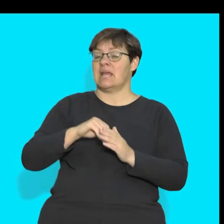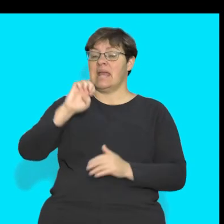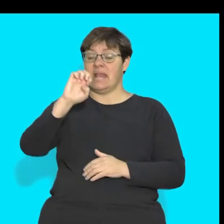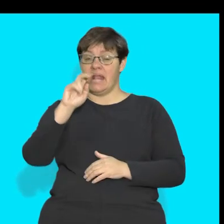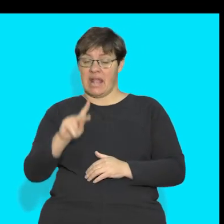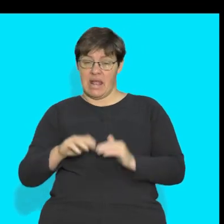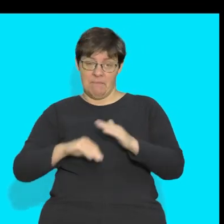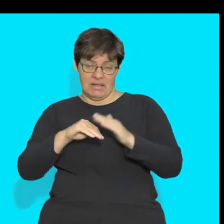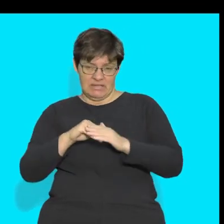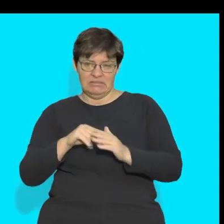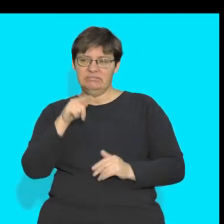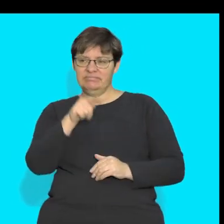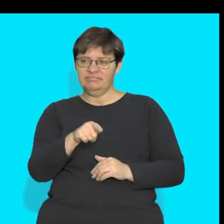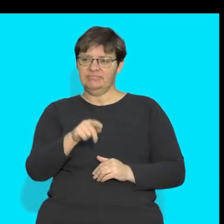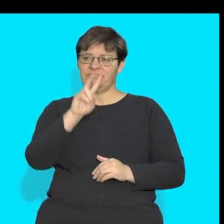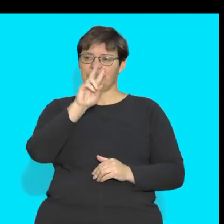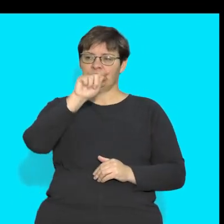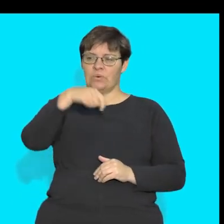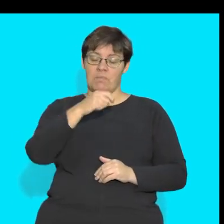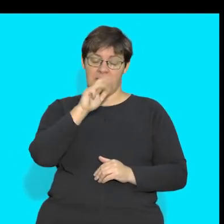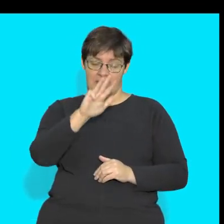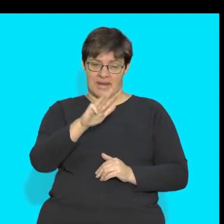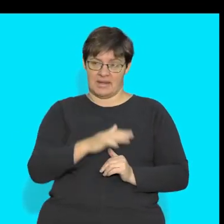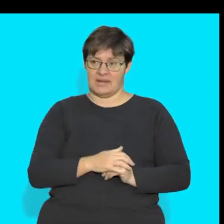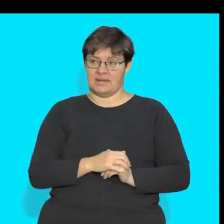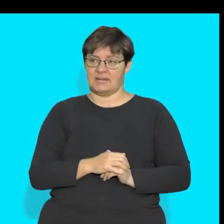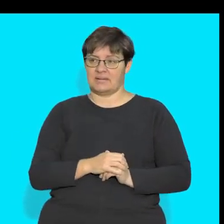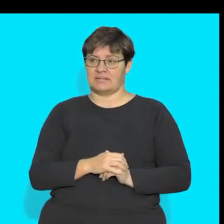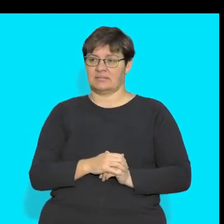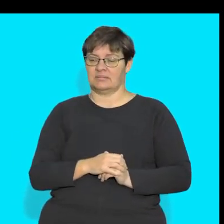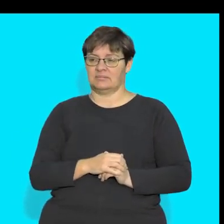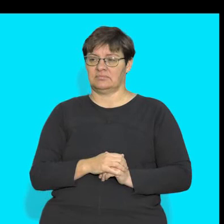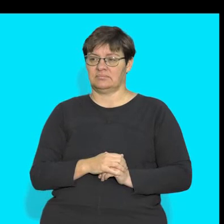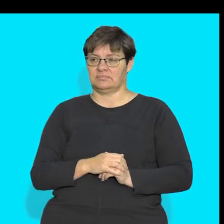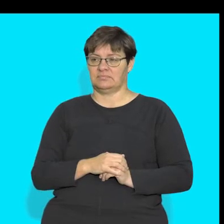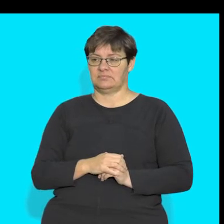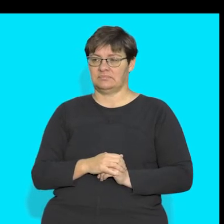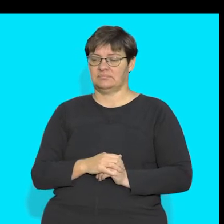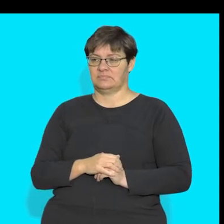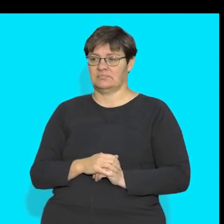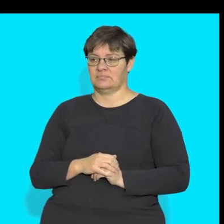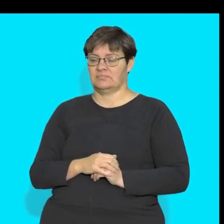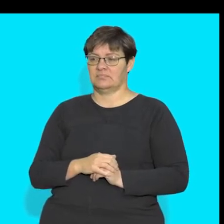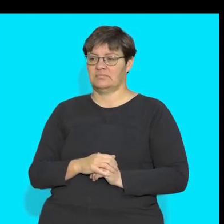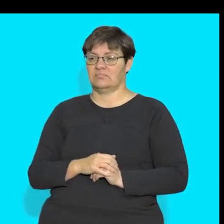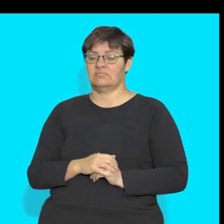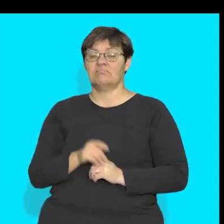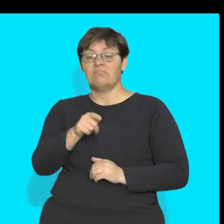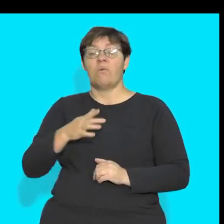maximum kinetic energy of the photoelectrons is 2,9. So that's EK